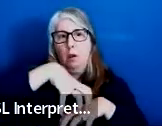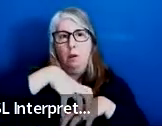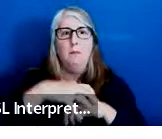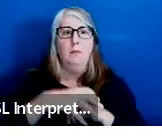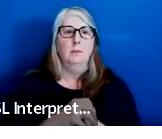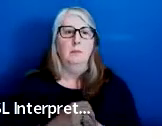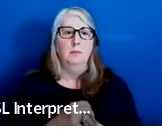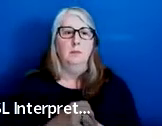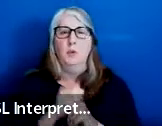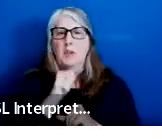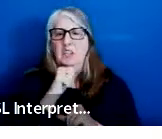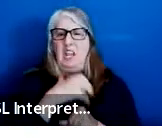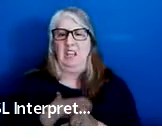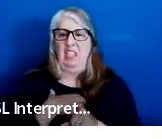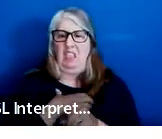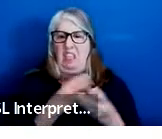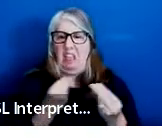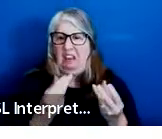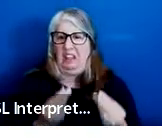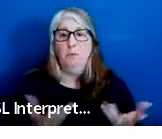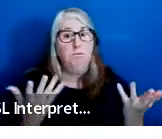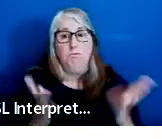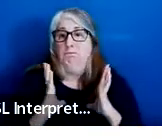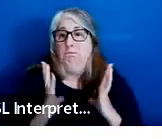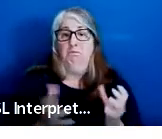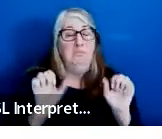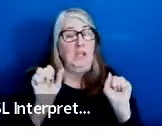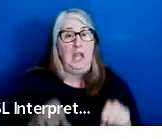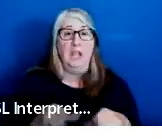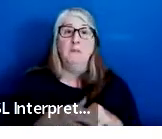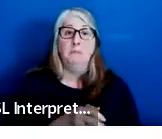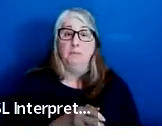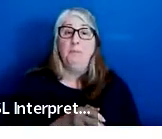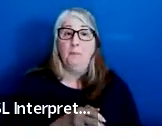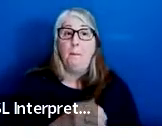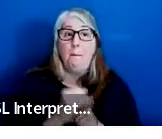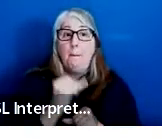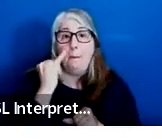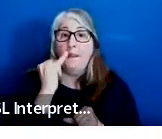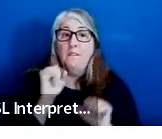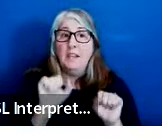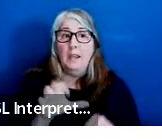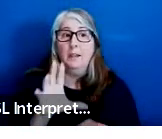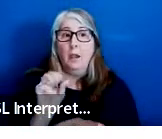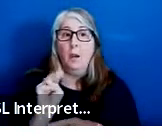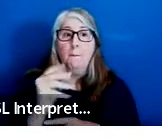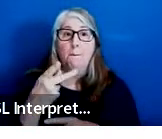may develop, and we're good to go, as long as it's a compostable bag.